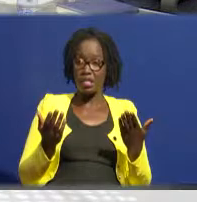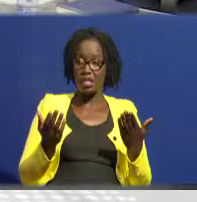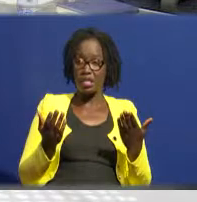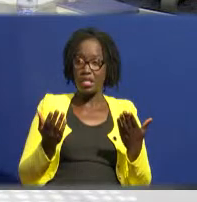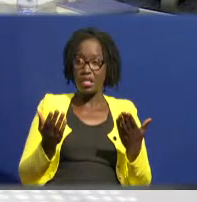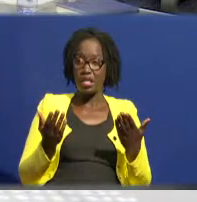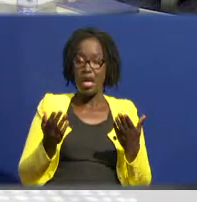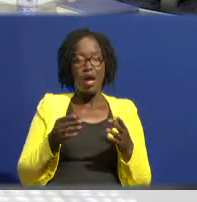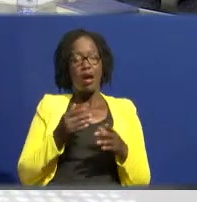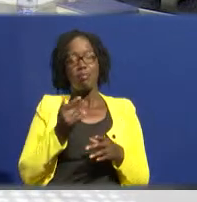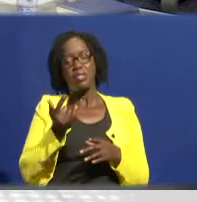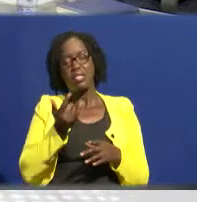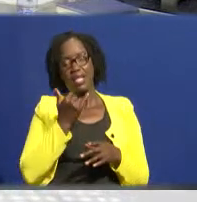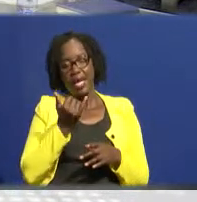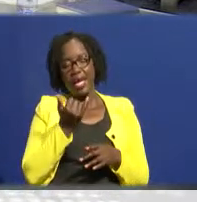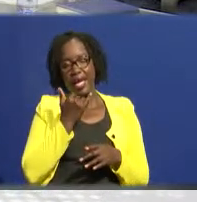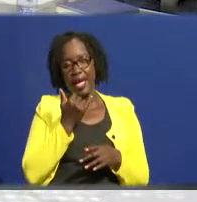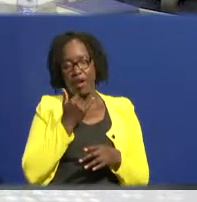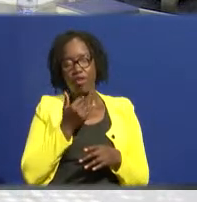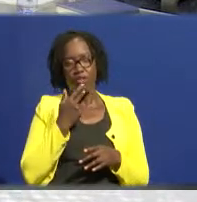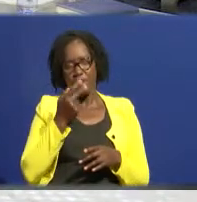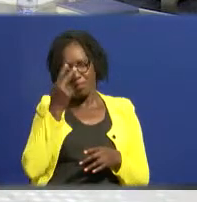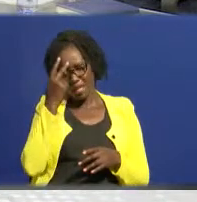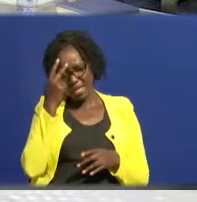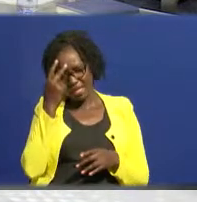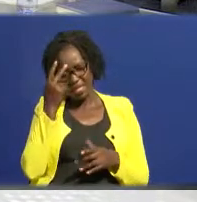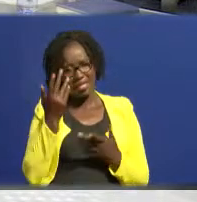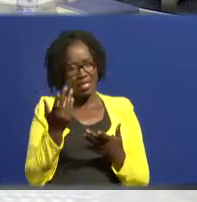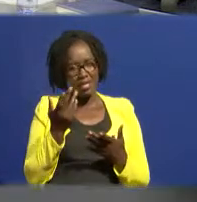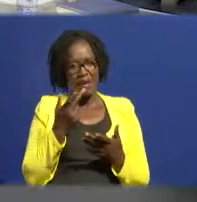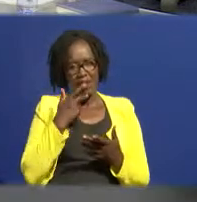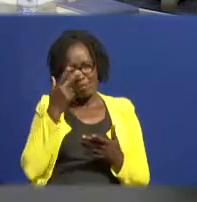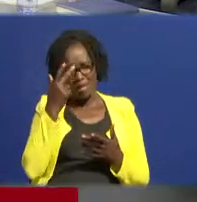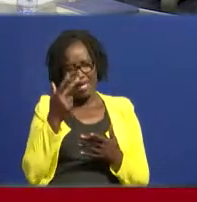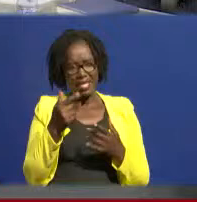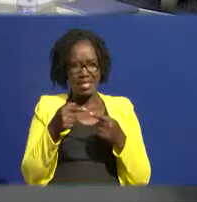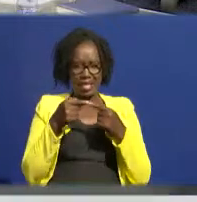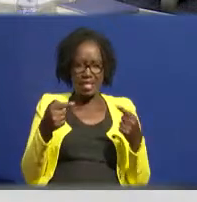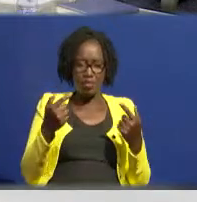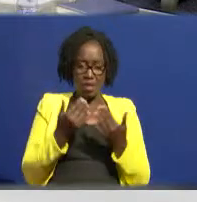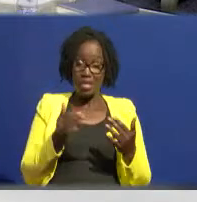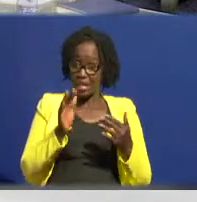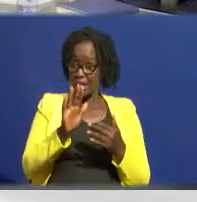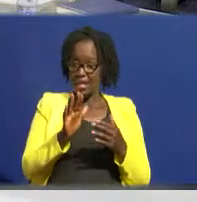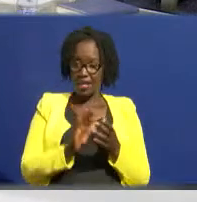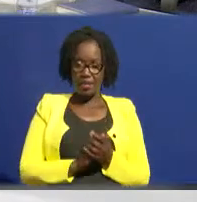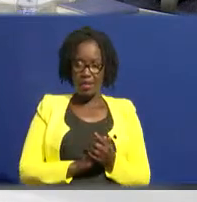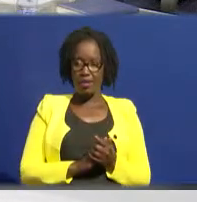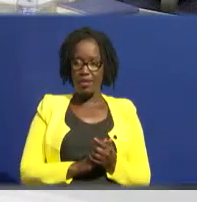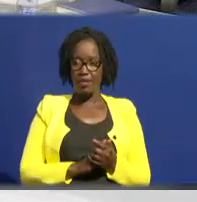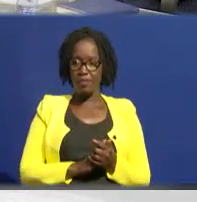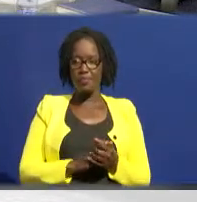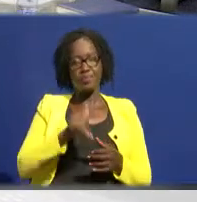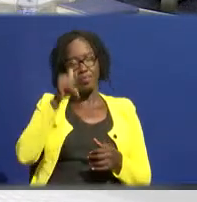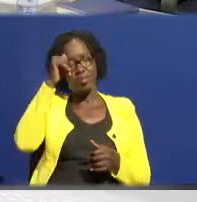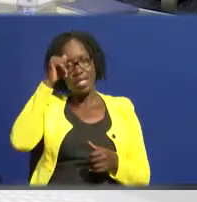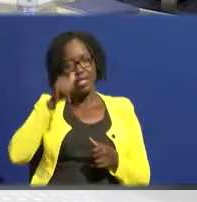of the fault of the parents. Parents are not becoming friends to their children. I'll give you a practical example. I